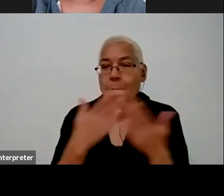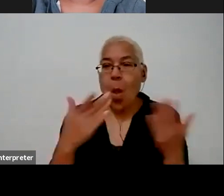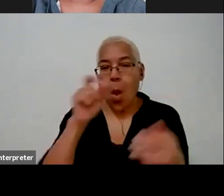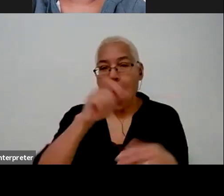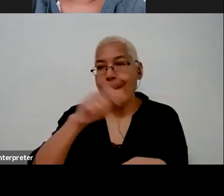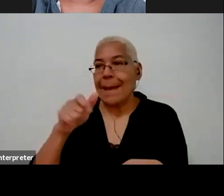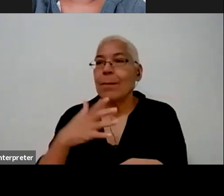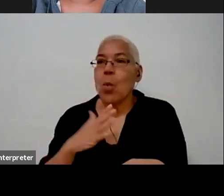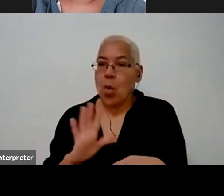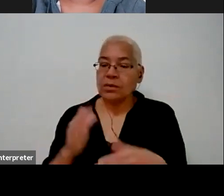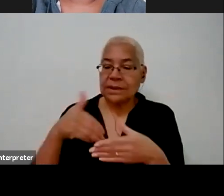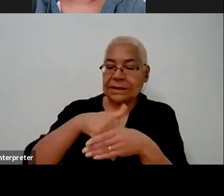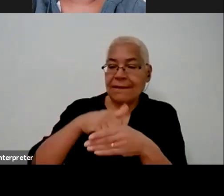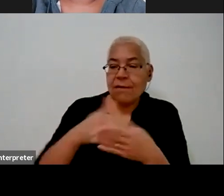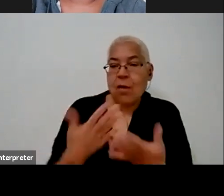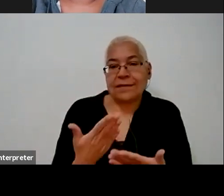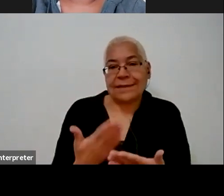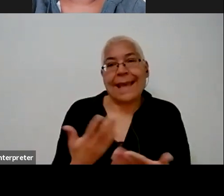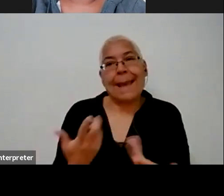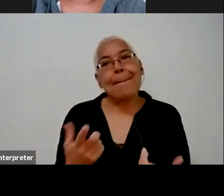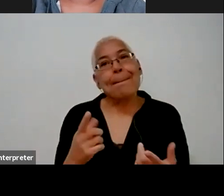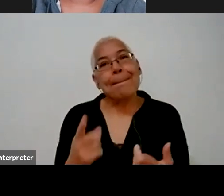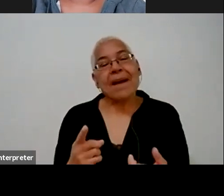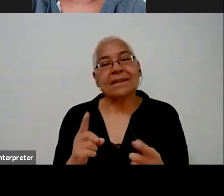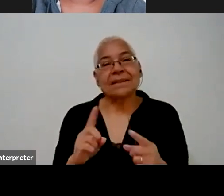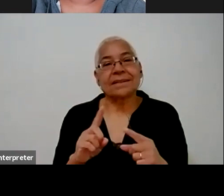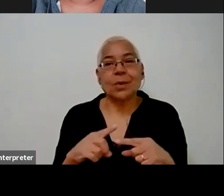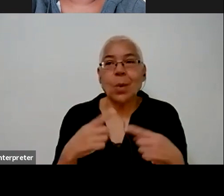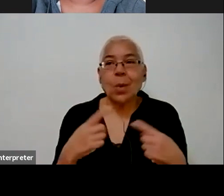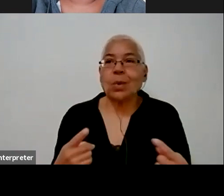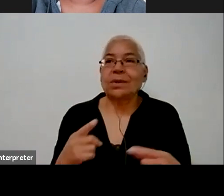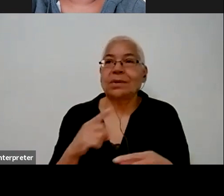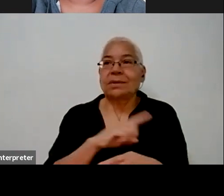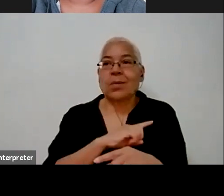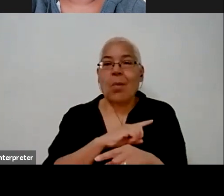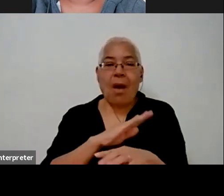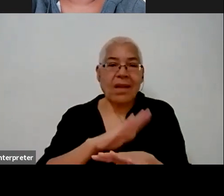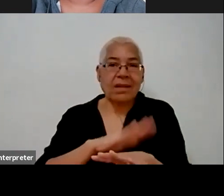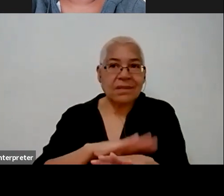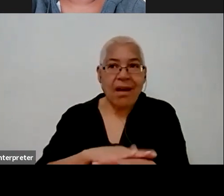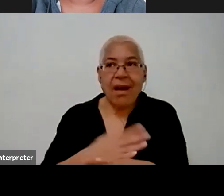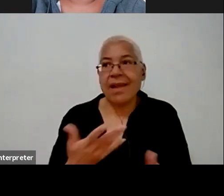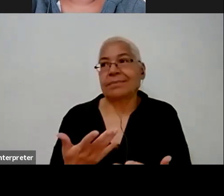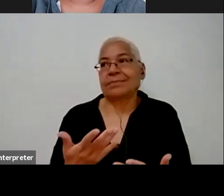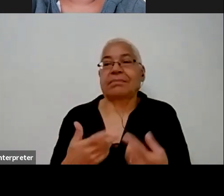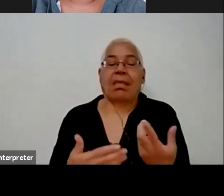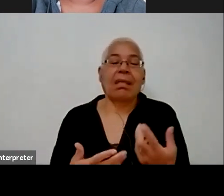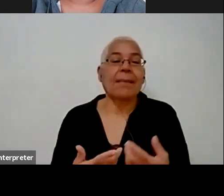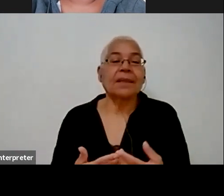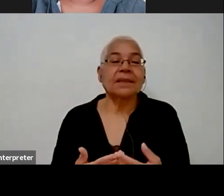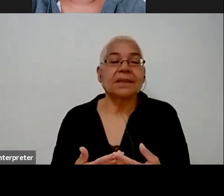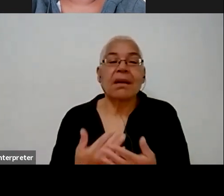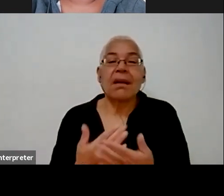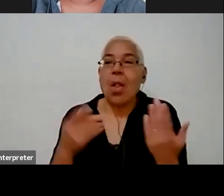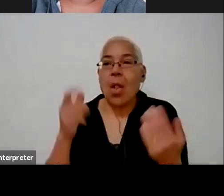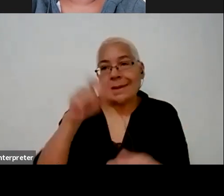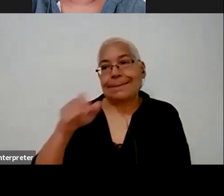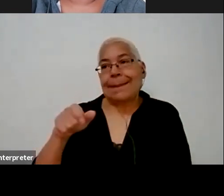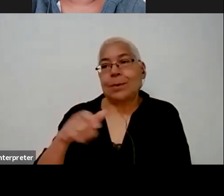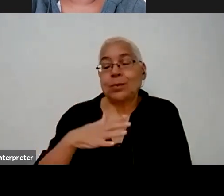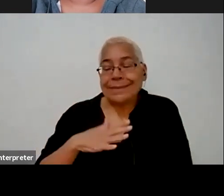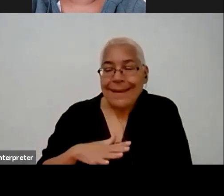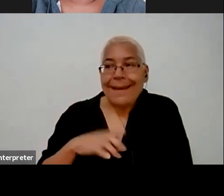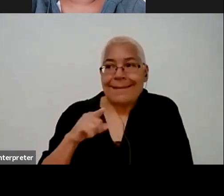today, but because of due to the lack of time and all those stuff, that's why they couldn't. But definitely, they will definitely need this